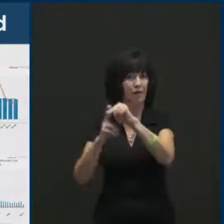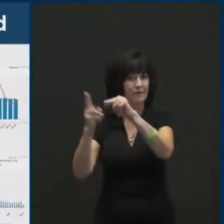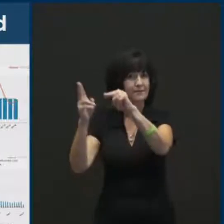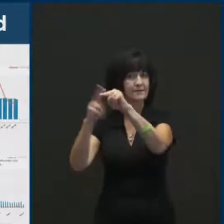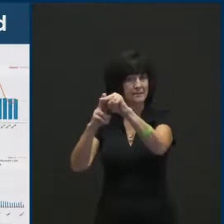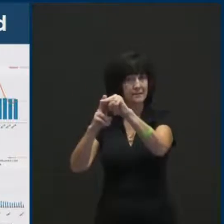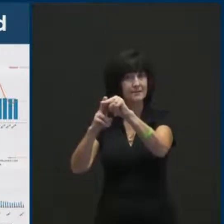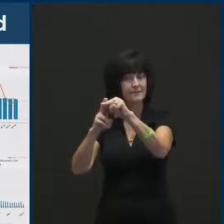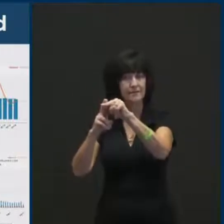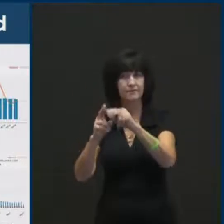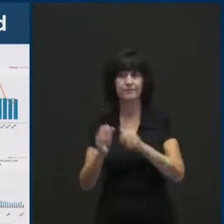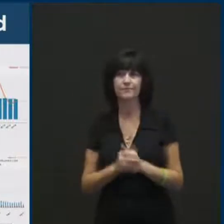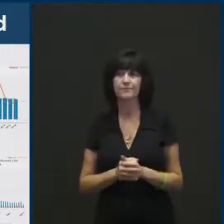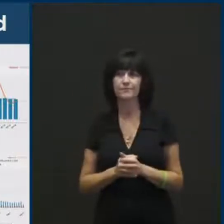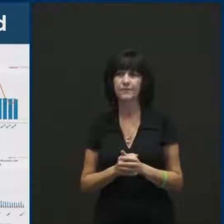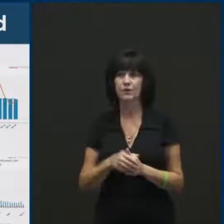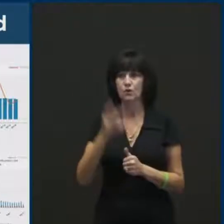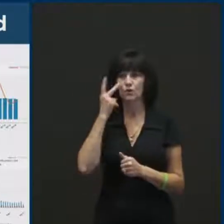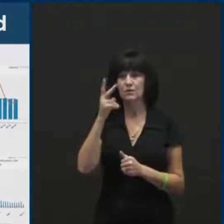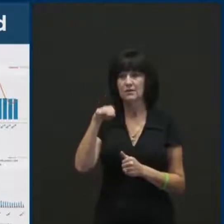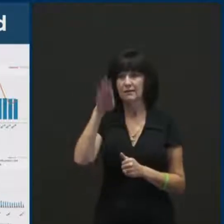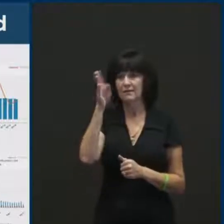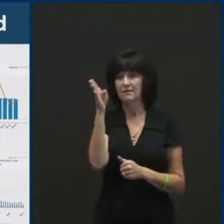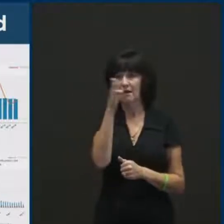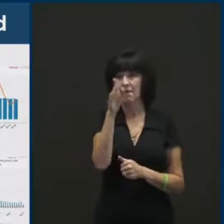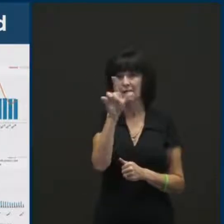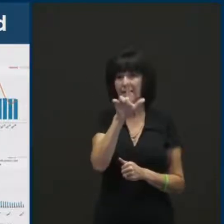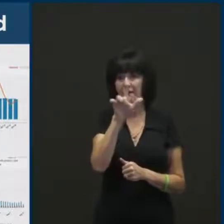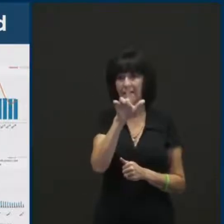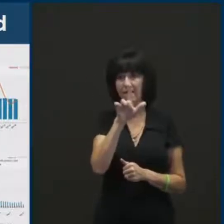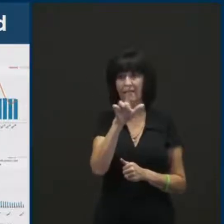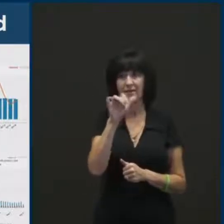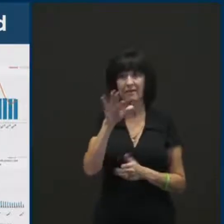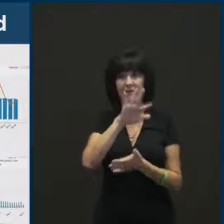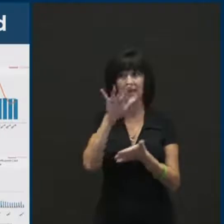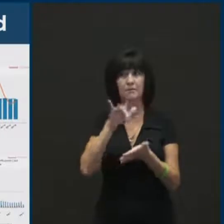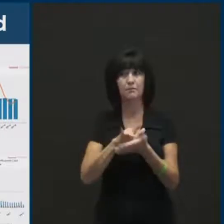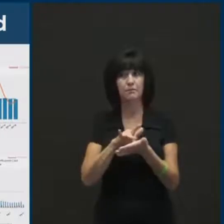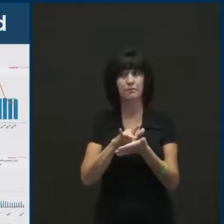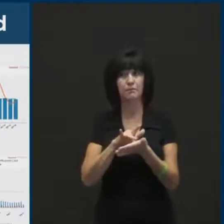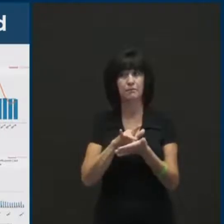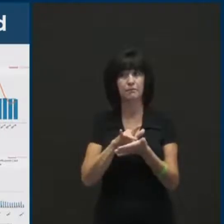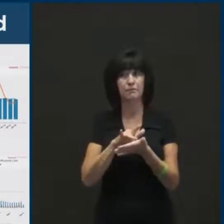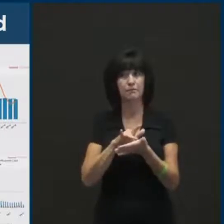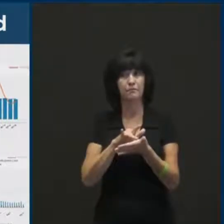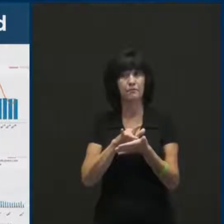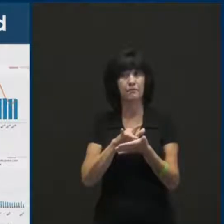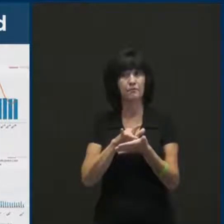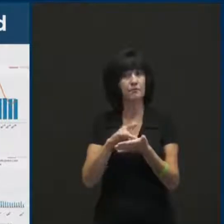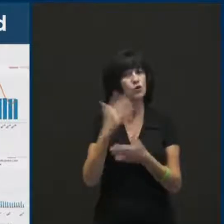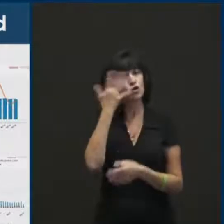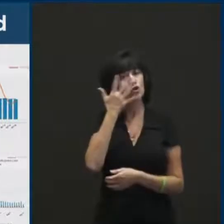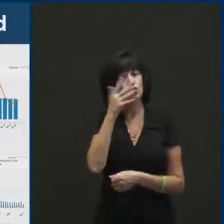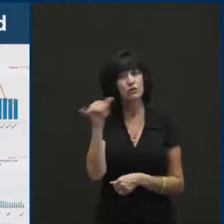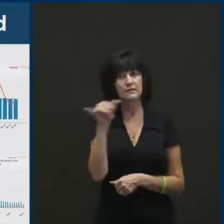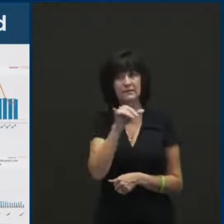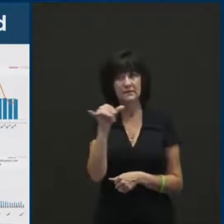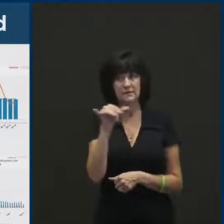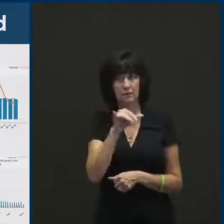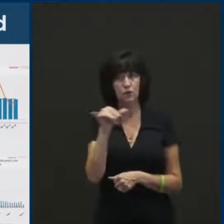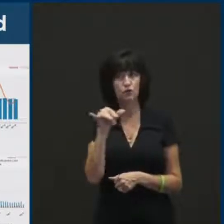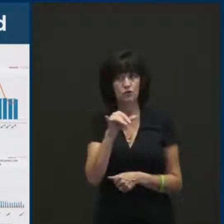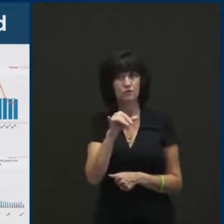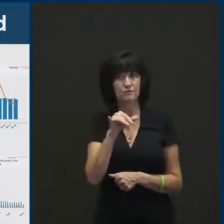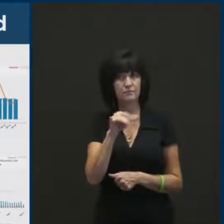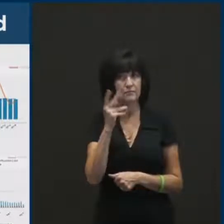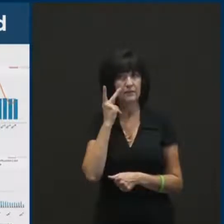first graph, the top left, that middle graph would be look similar or even rising,